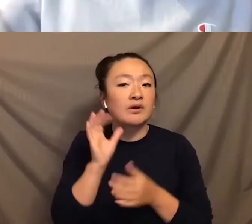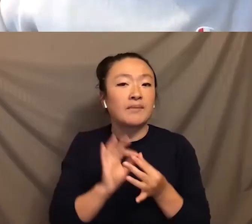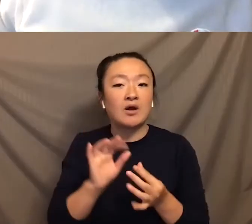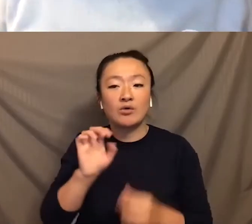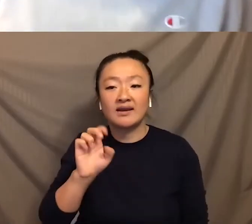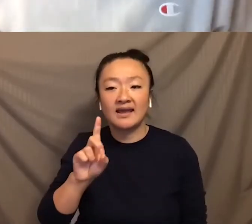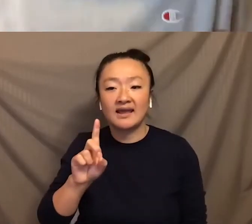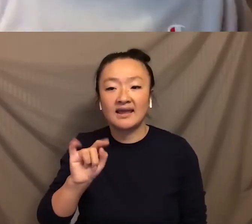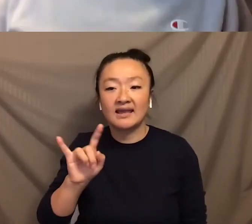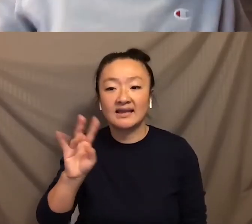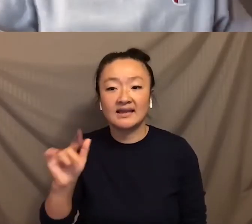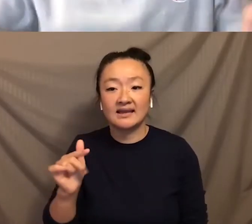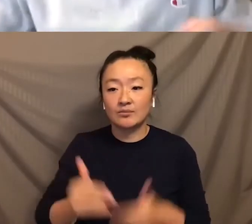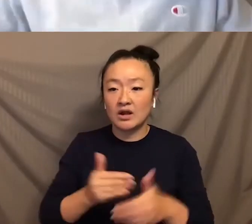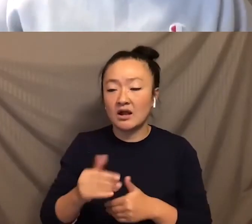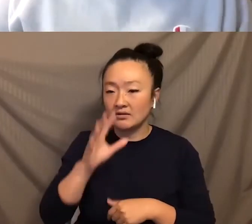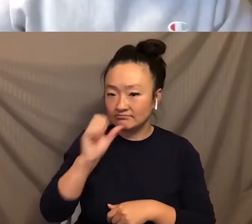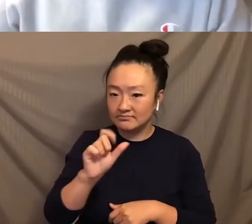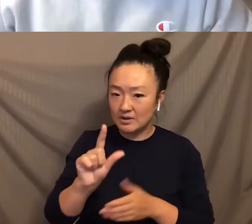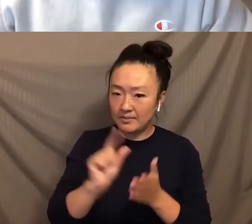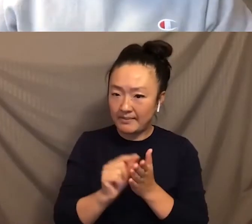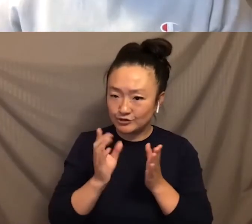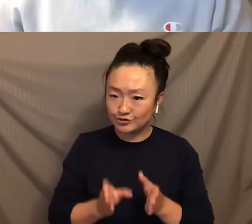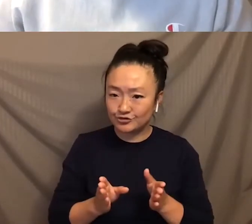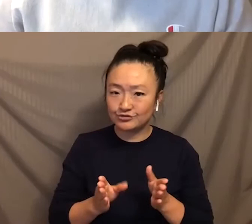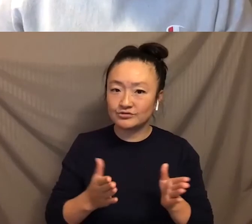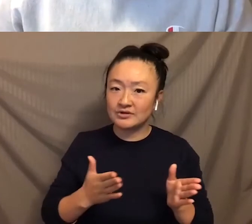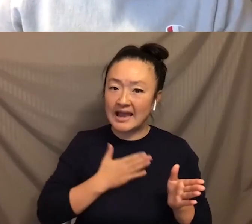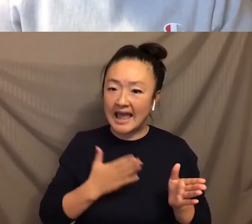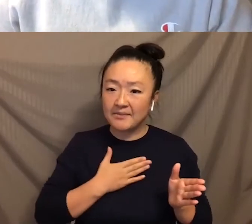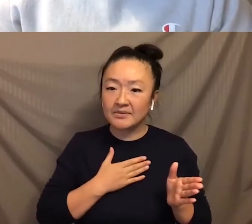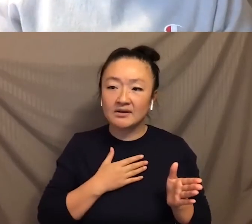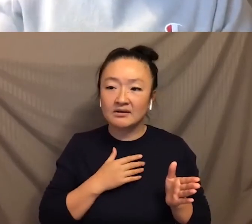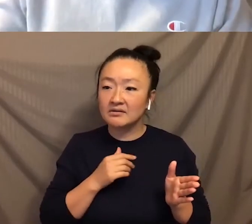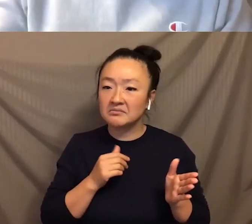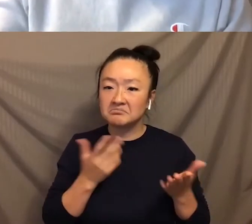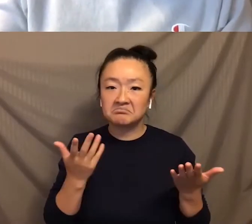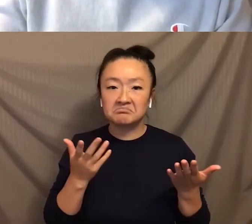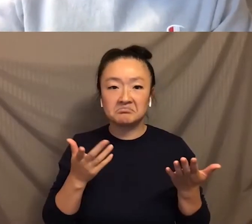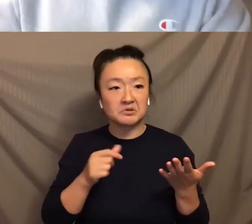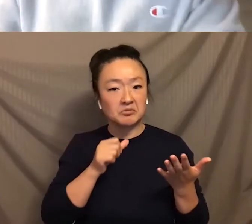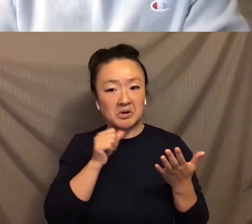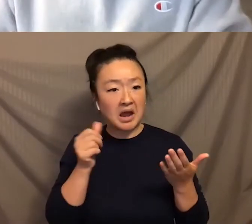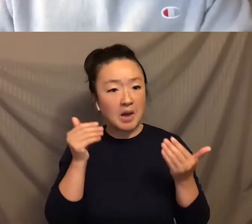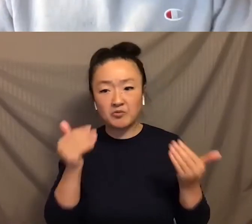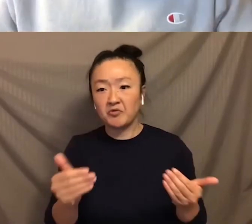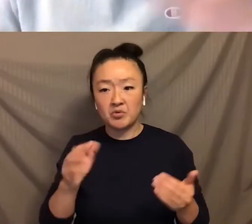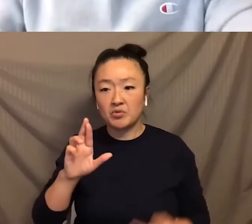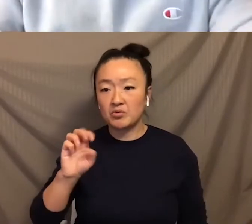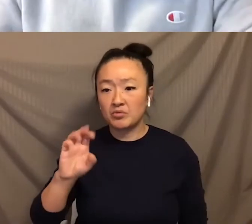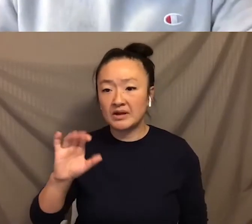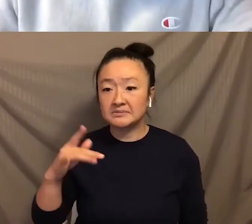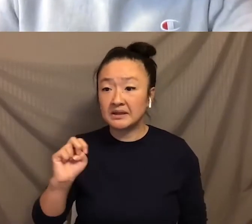to me that your publisher was very happy to not move forward with any recipes, that they encouraged you not to include them.